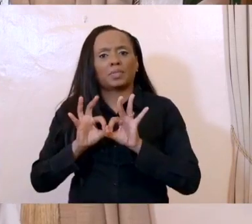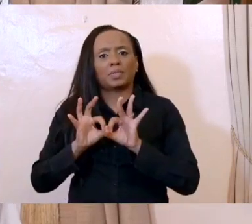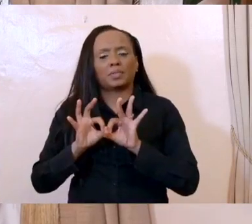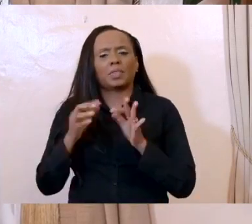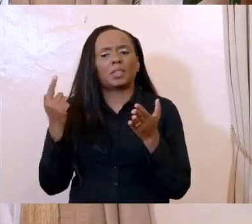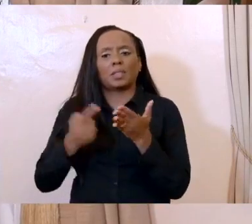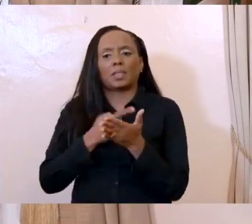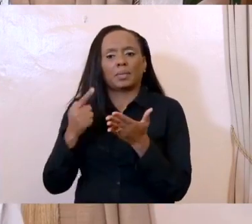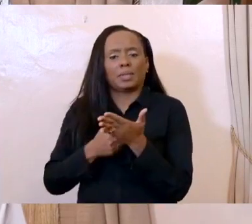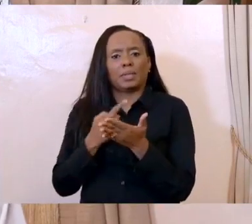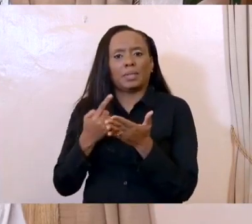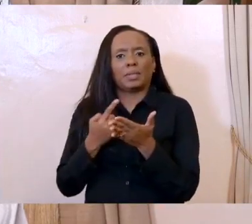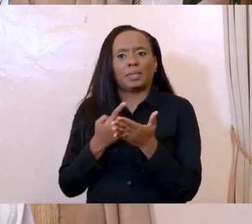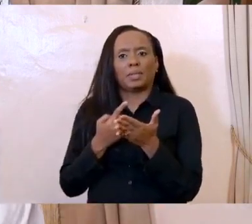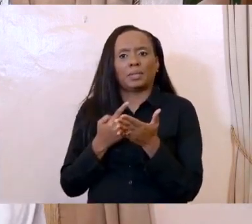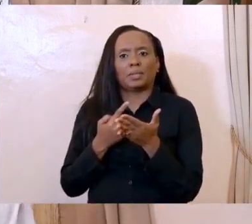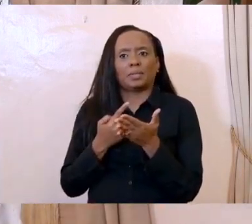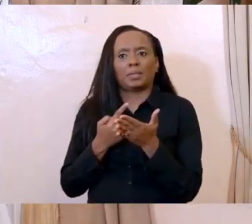when